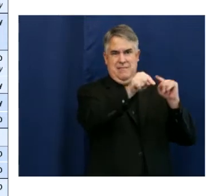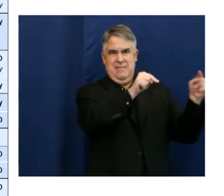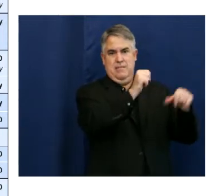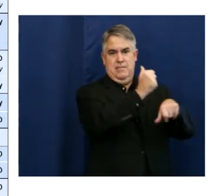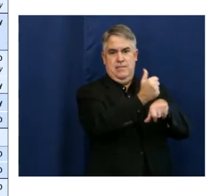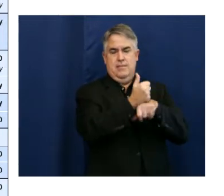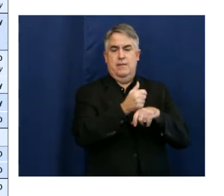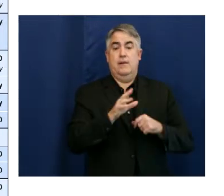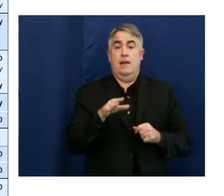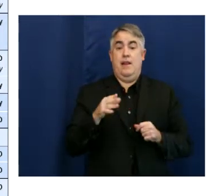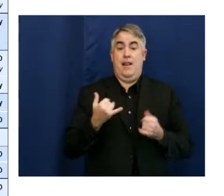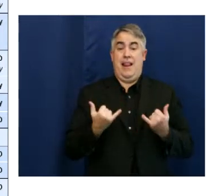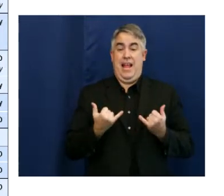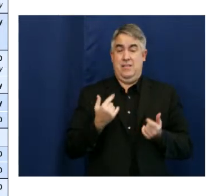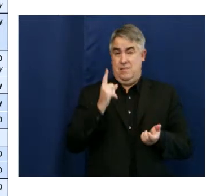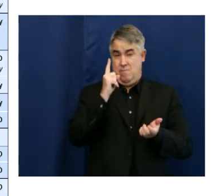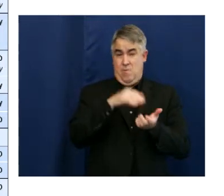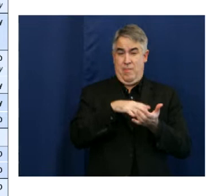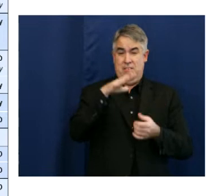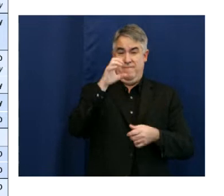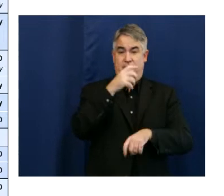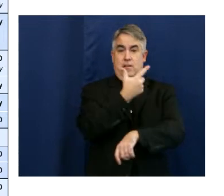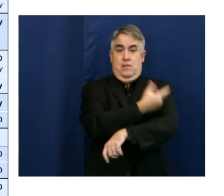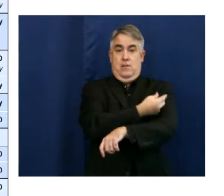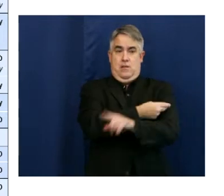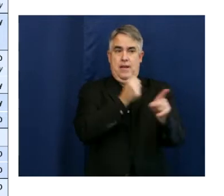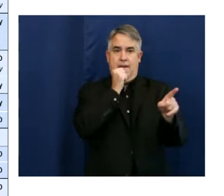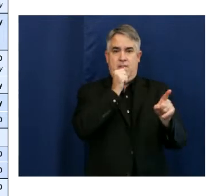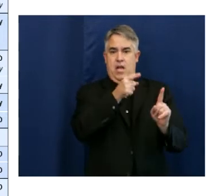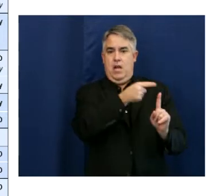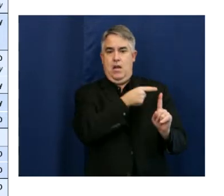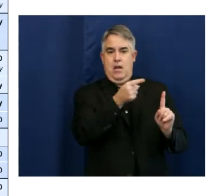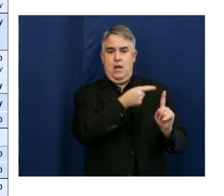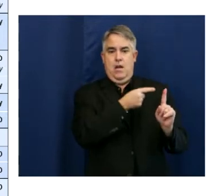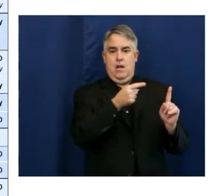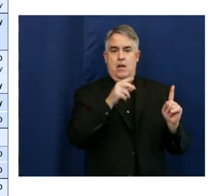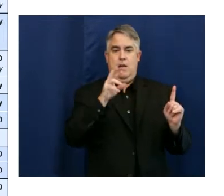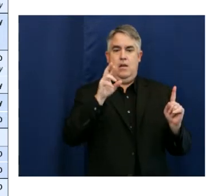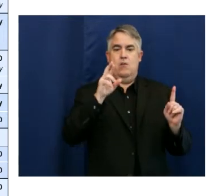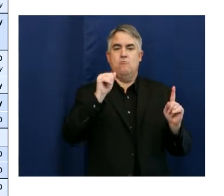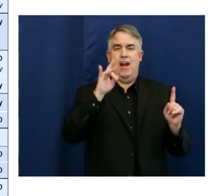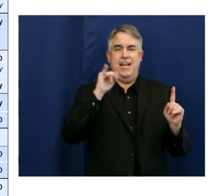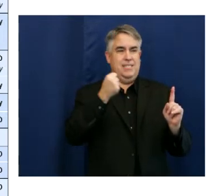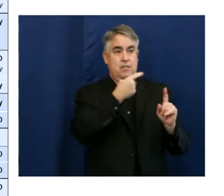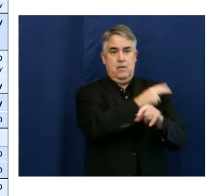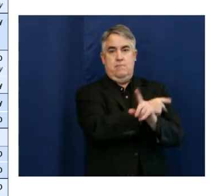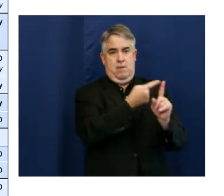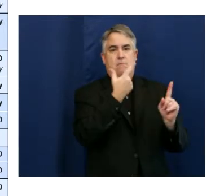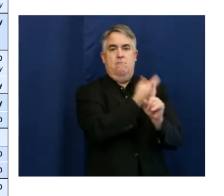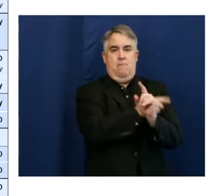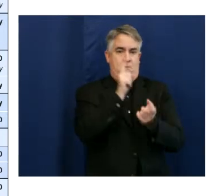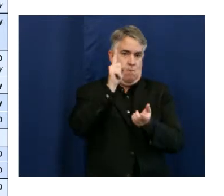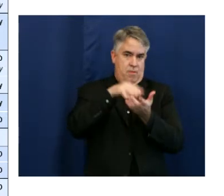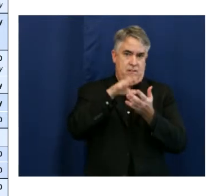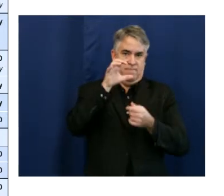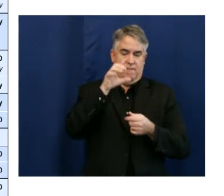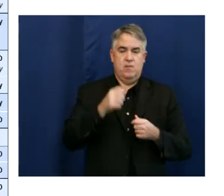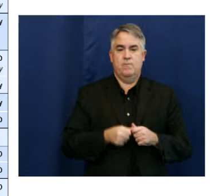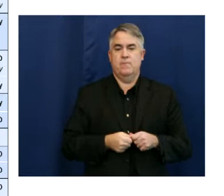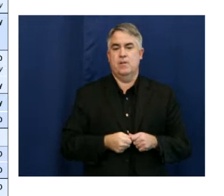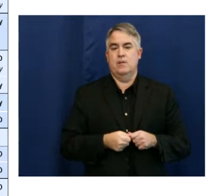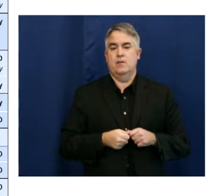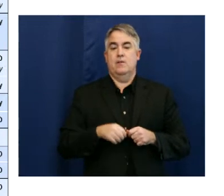partnership with Rady and with Sharp, but we're in conversations with most, but not all, other healthcare systems about doing more of